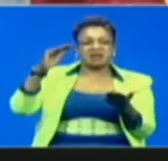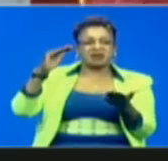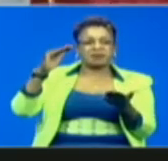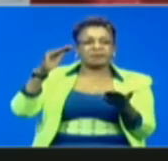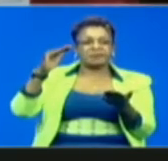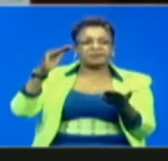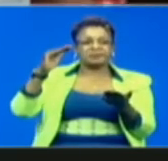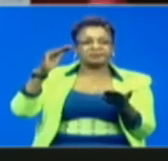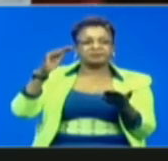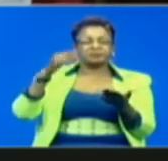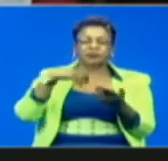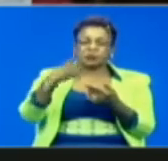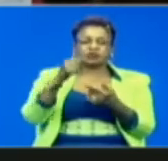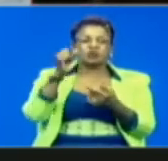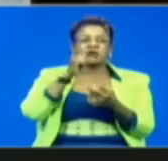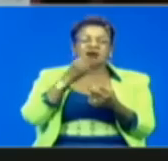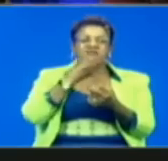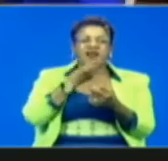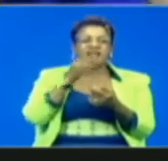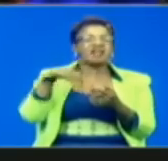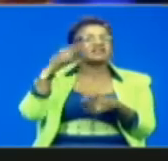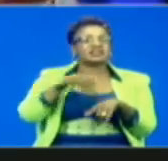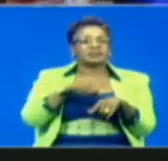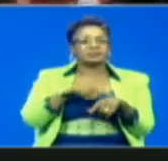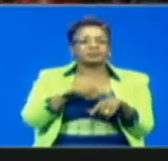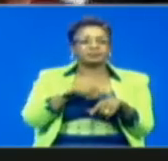cha kukaa wake kila mara.